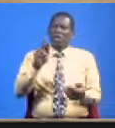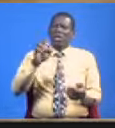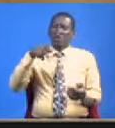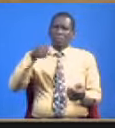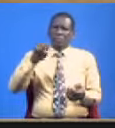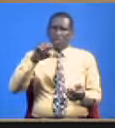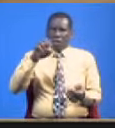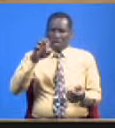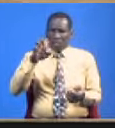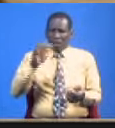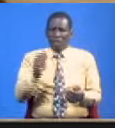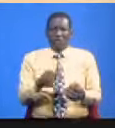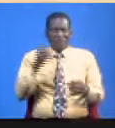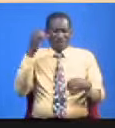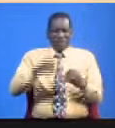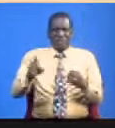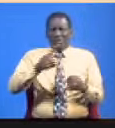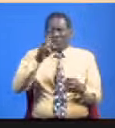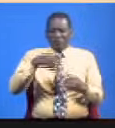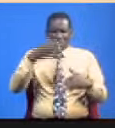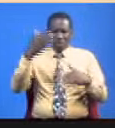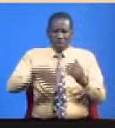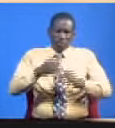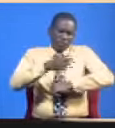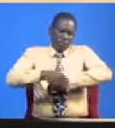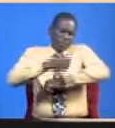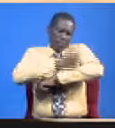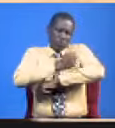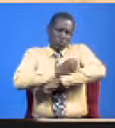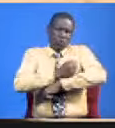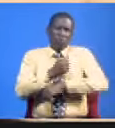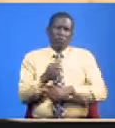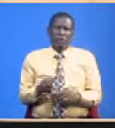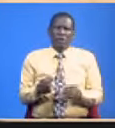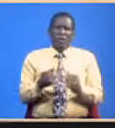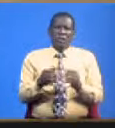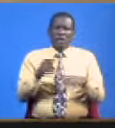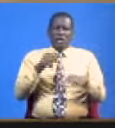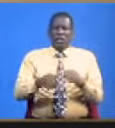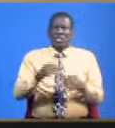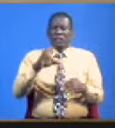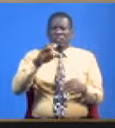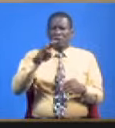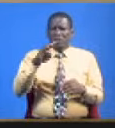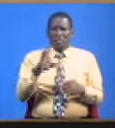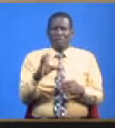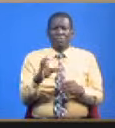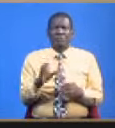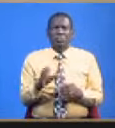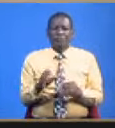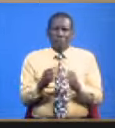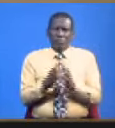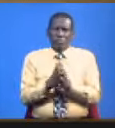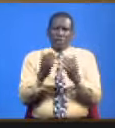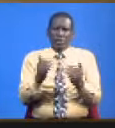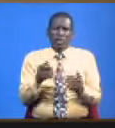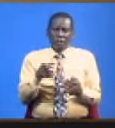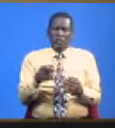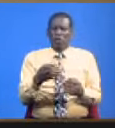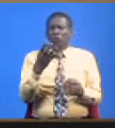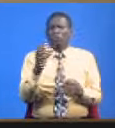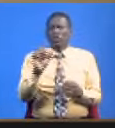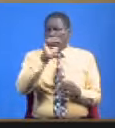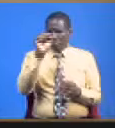last examination at the end of the primary school cycle under the competency-based curriculum and accounts for